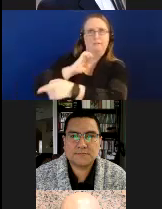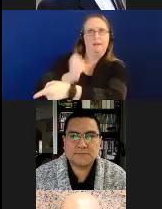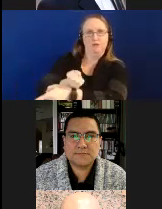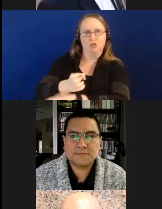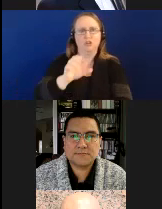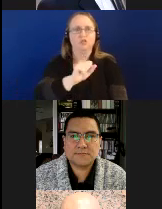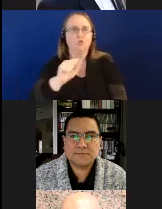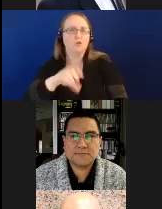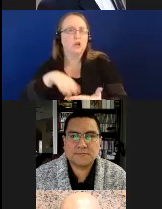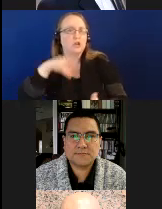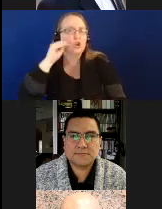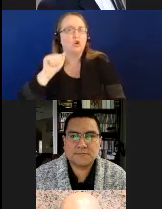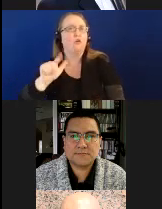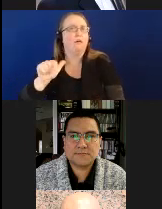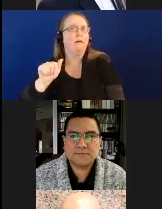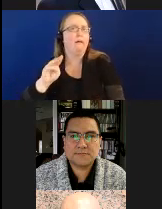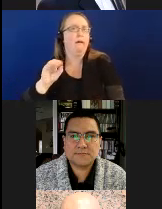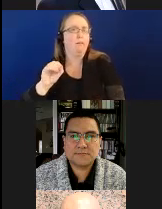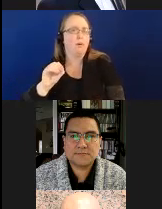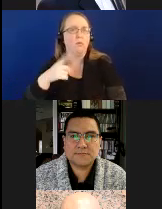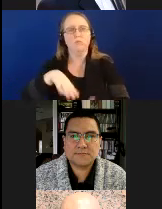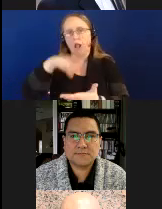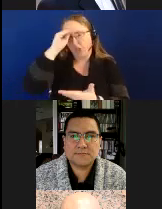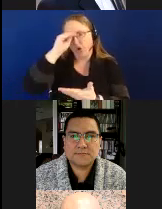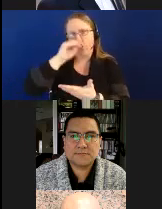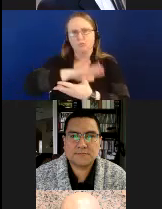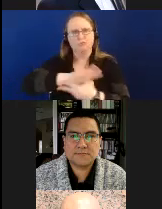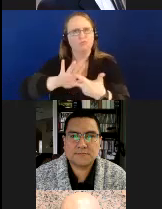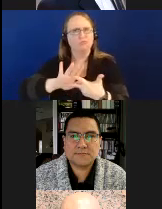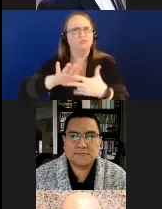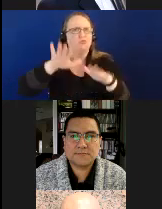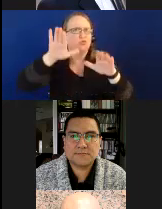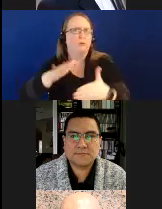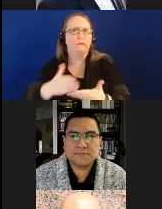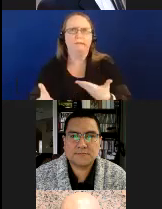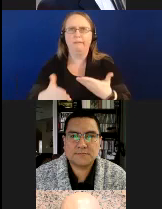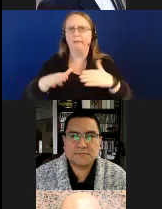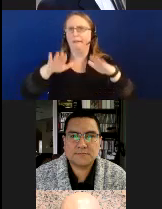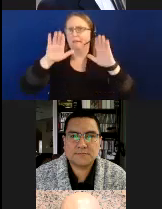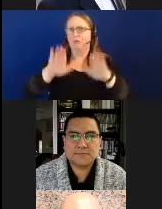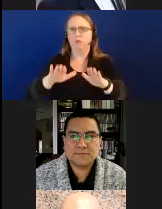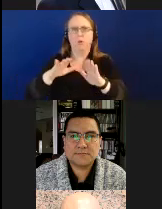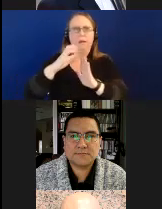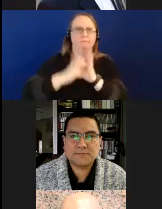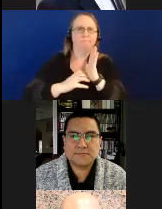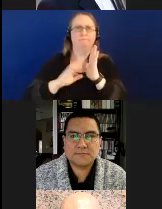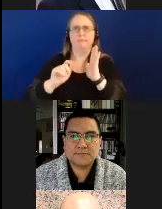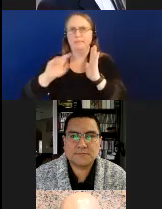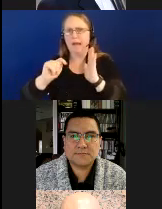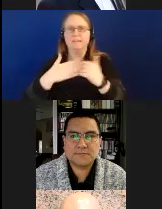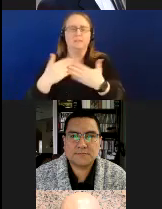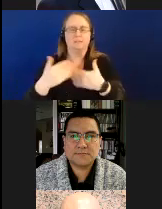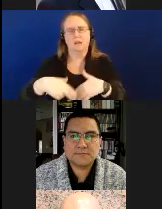studies. They're learning about the Alamo. So they're learning about all these great things, great texts. And even if they are really high